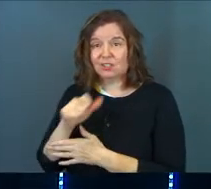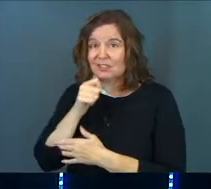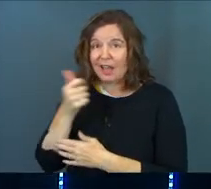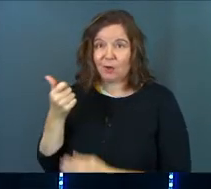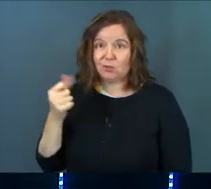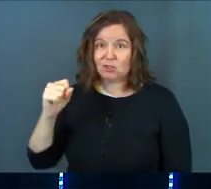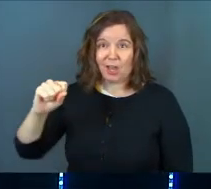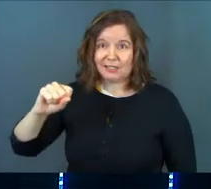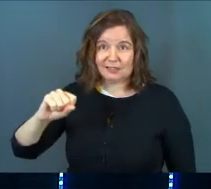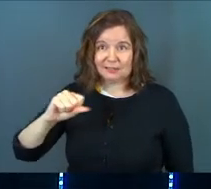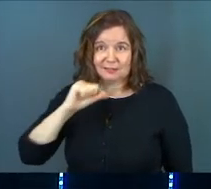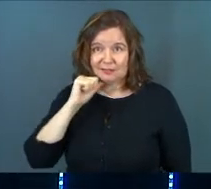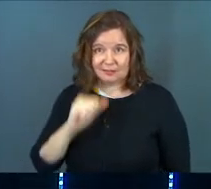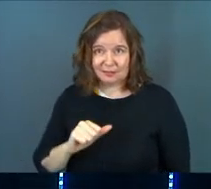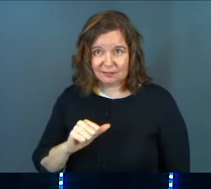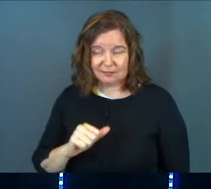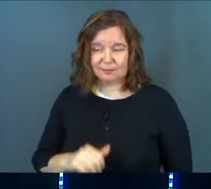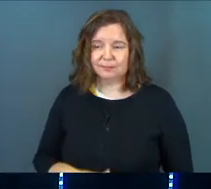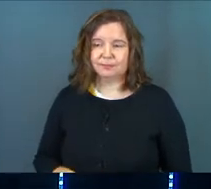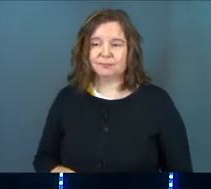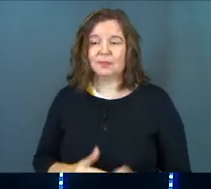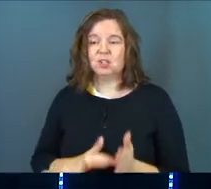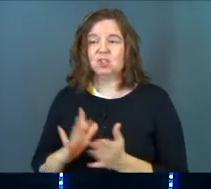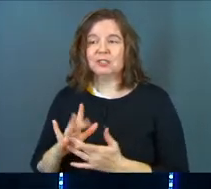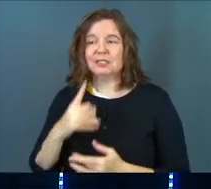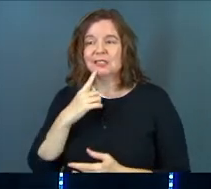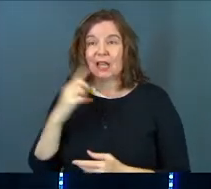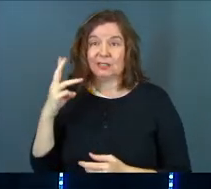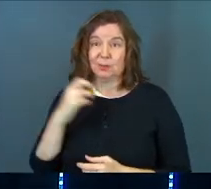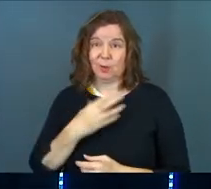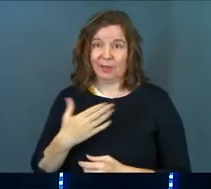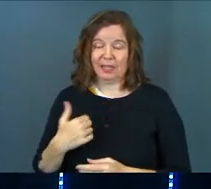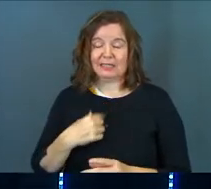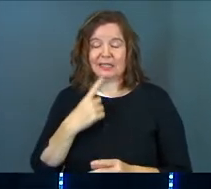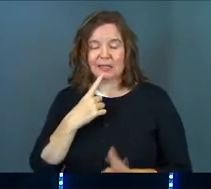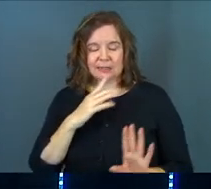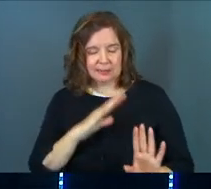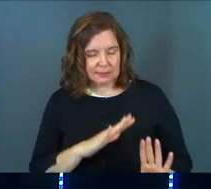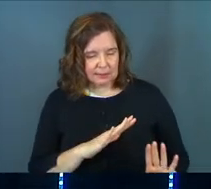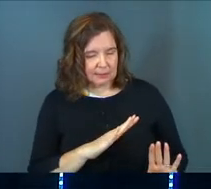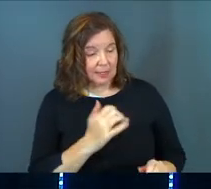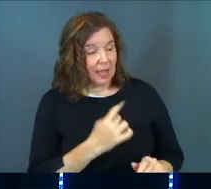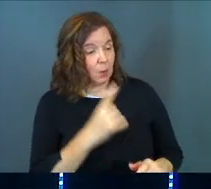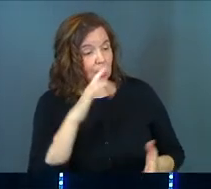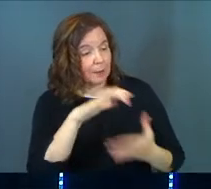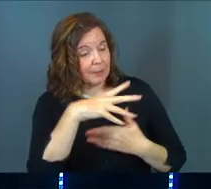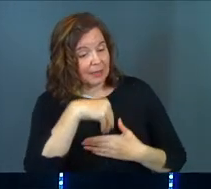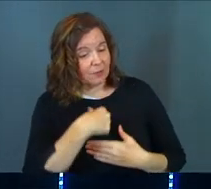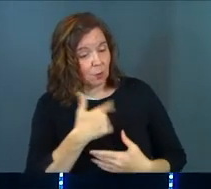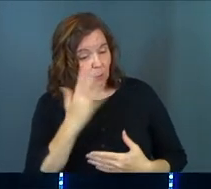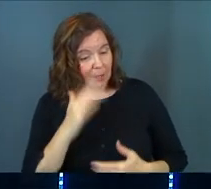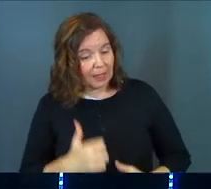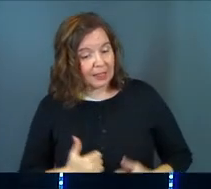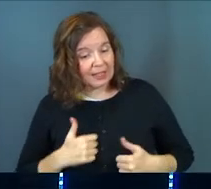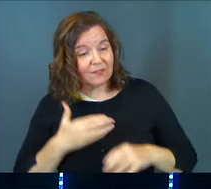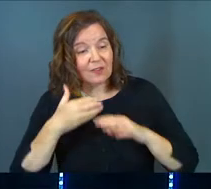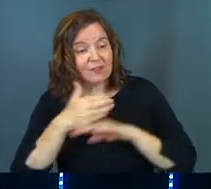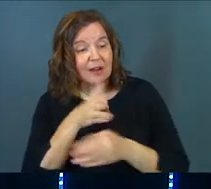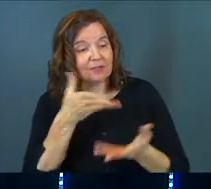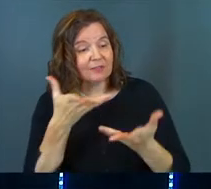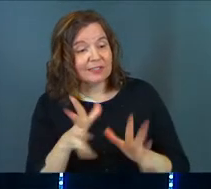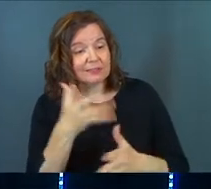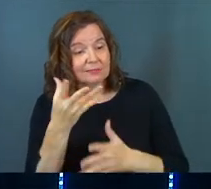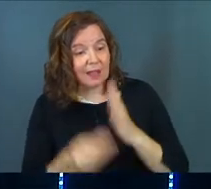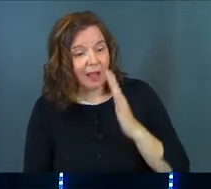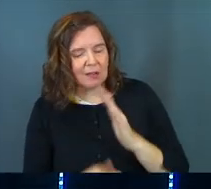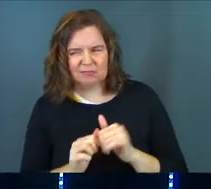She's not rejecting him. And Jesus says some weird things here. He says, anyone who believes in me will live even after they